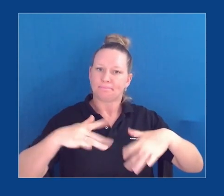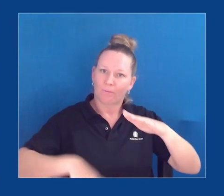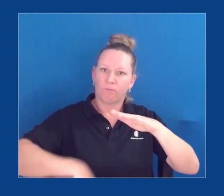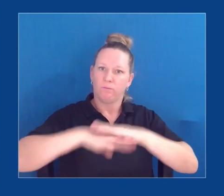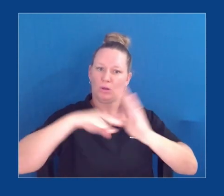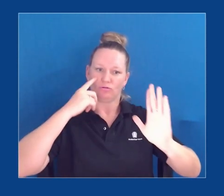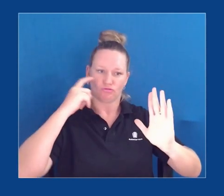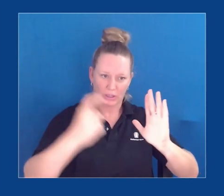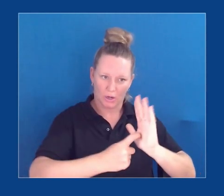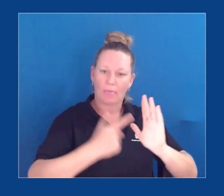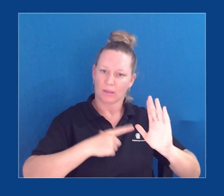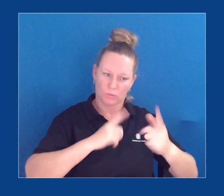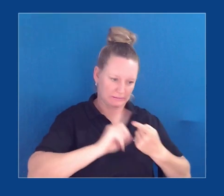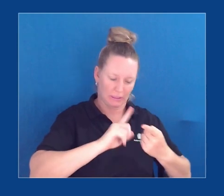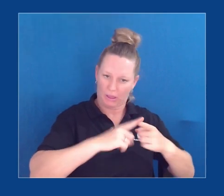and then